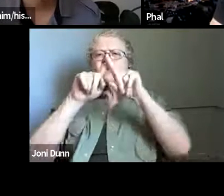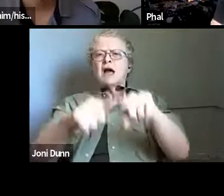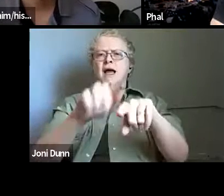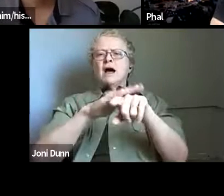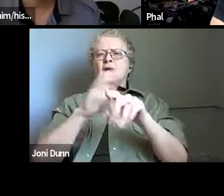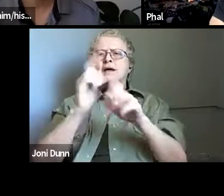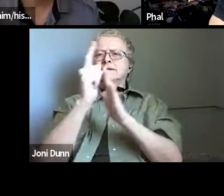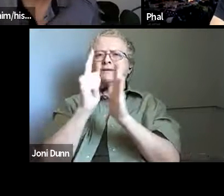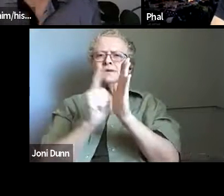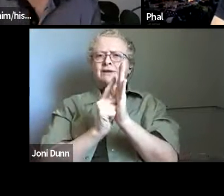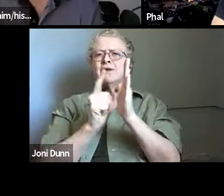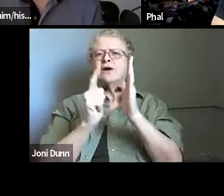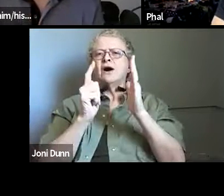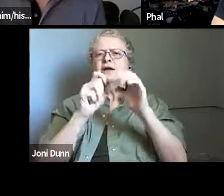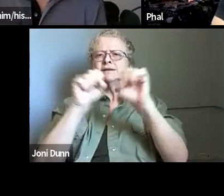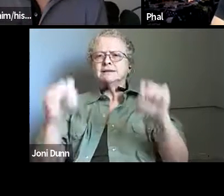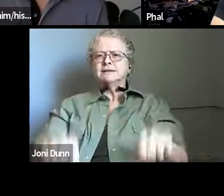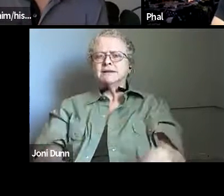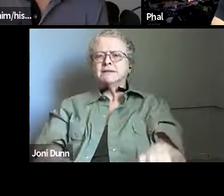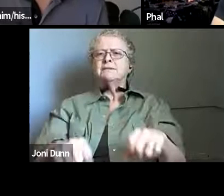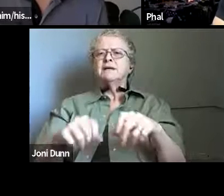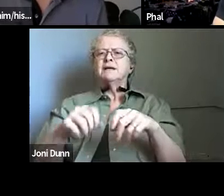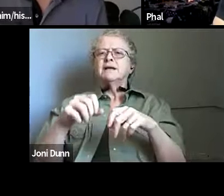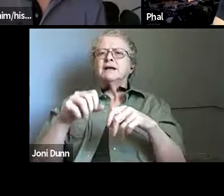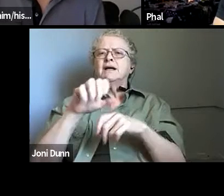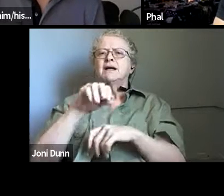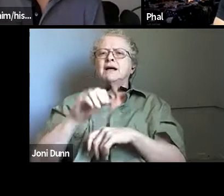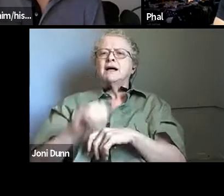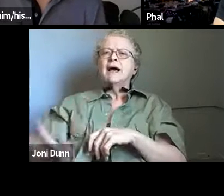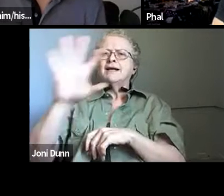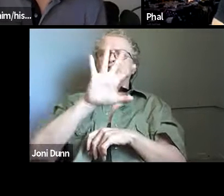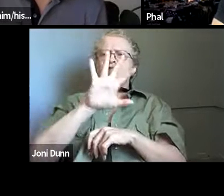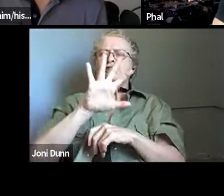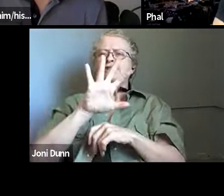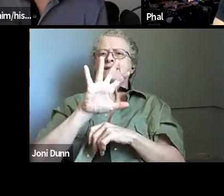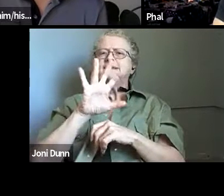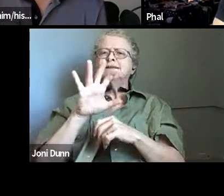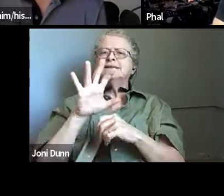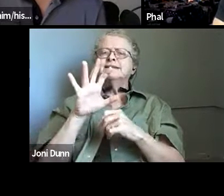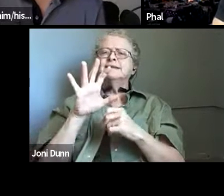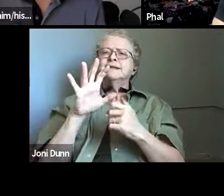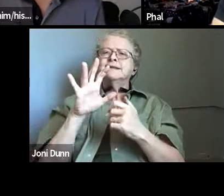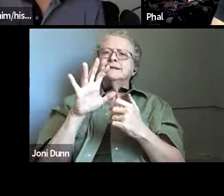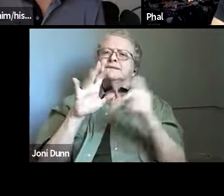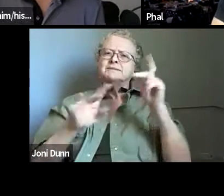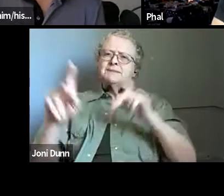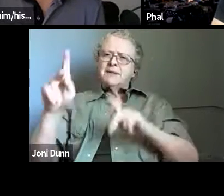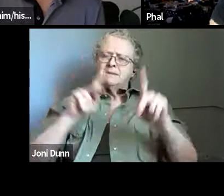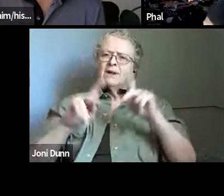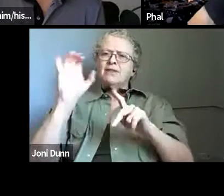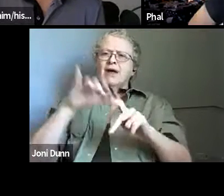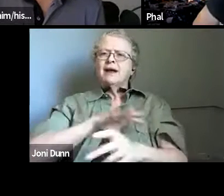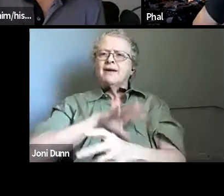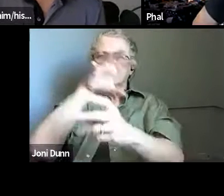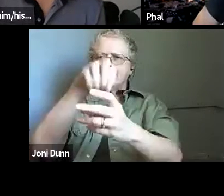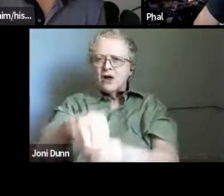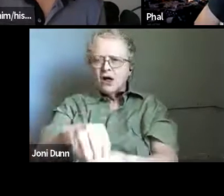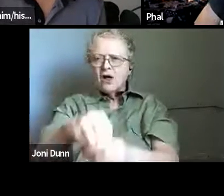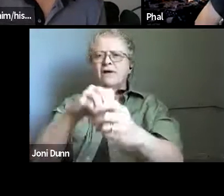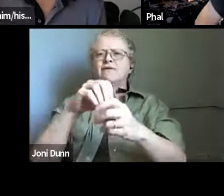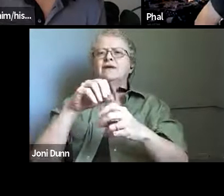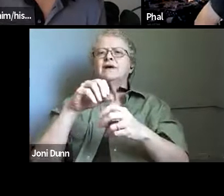book, The Revolution Starts at Home, was by Asian Americans who were in abolitionist organizing, right? Like Ching-Yen Chen, Leah